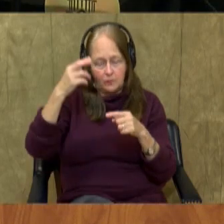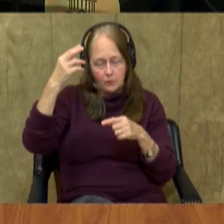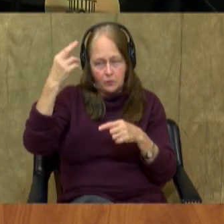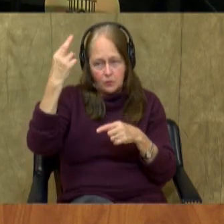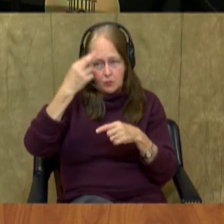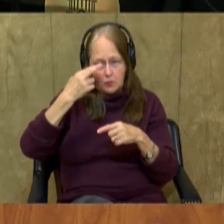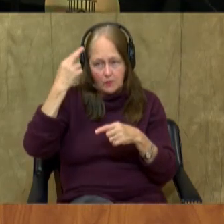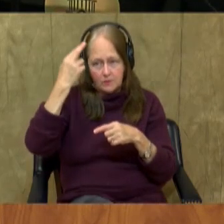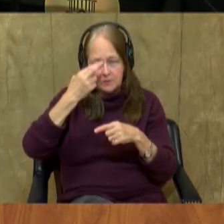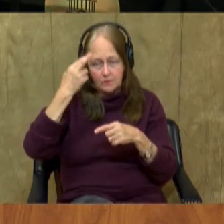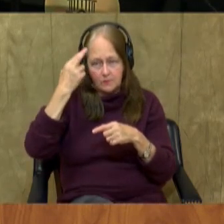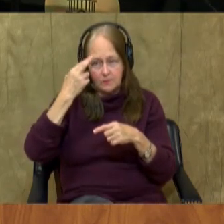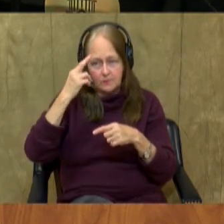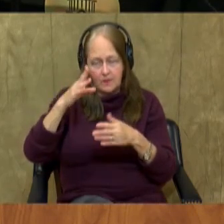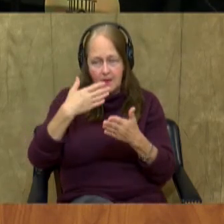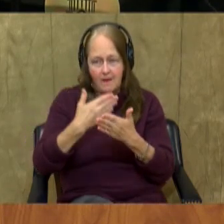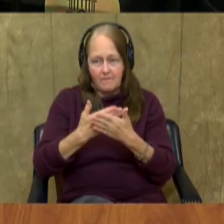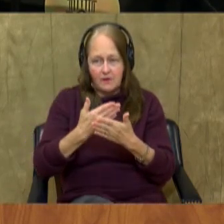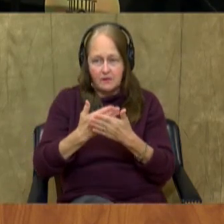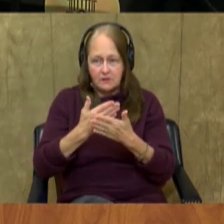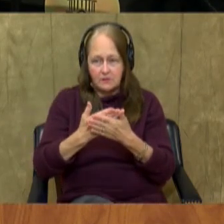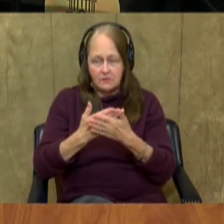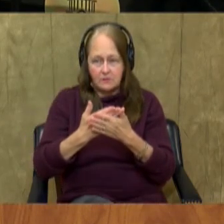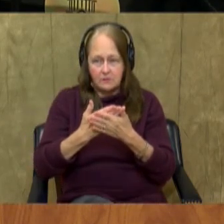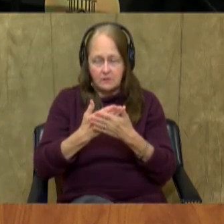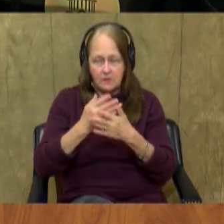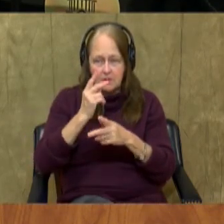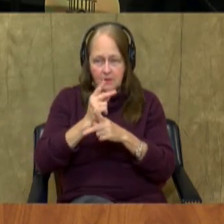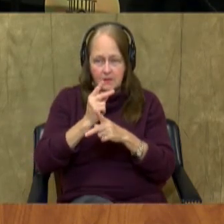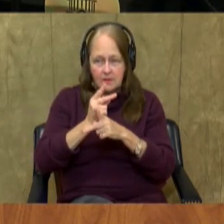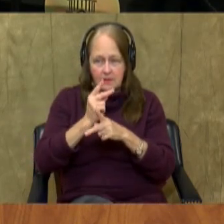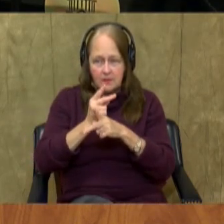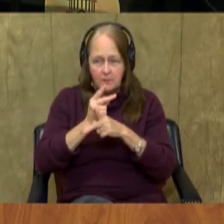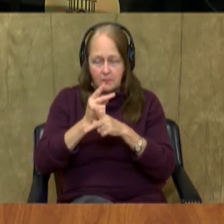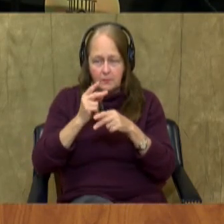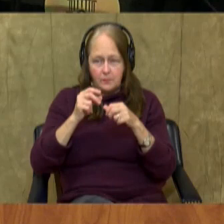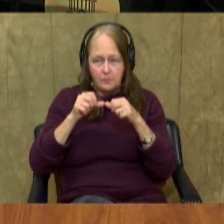reasons and her evidence. Let's keep reading.